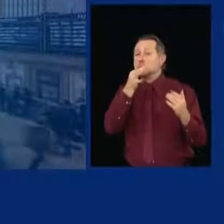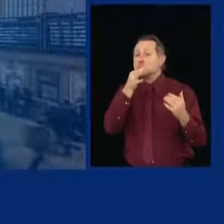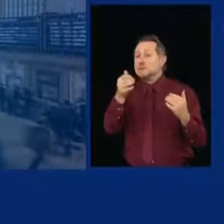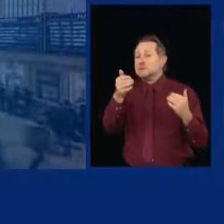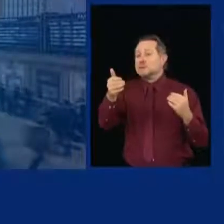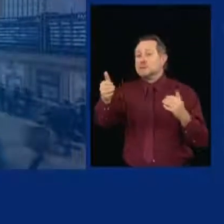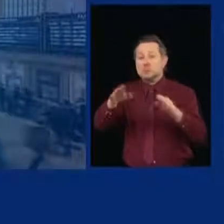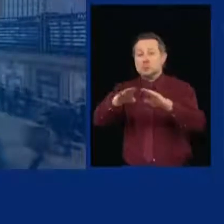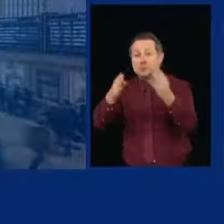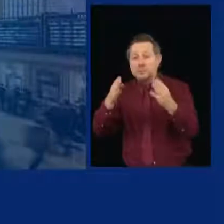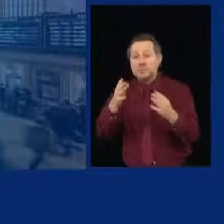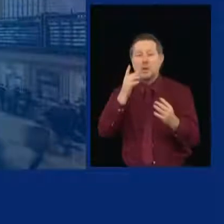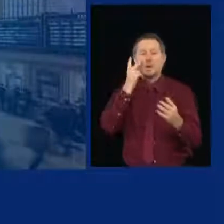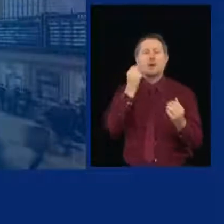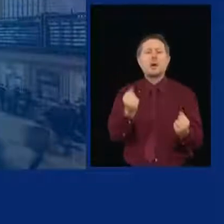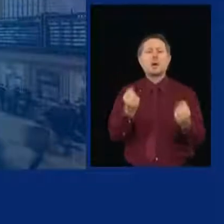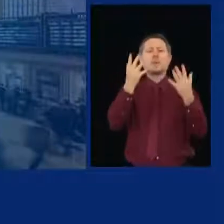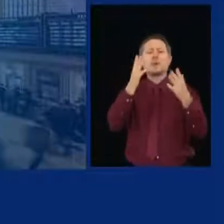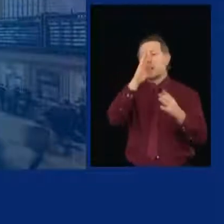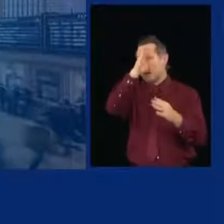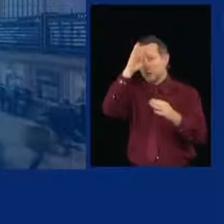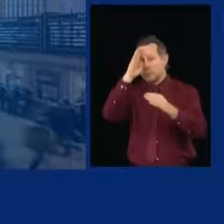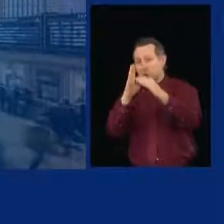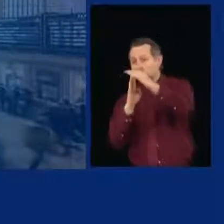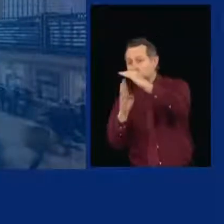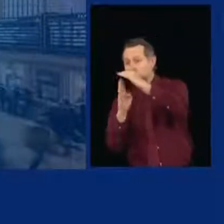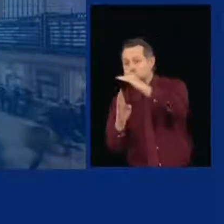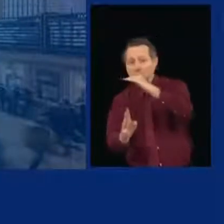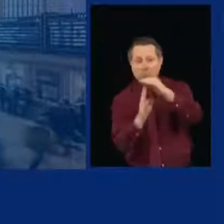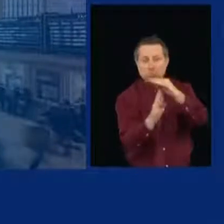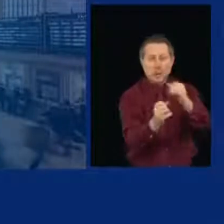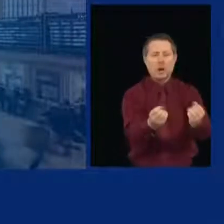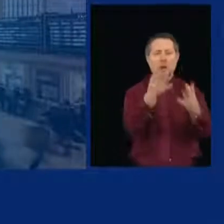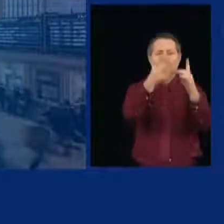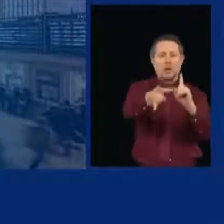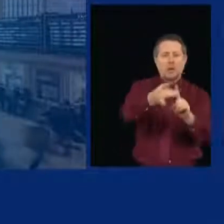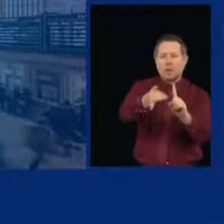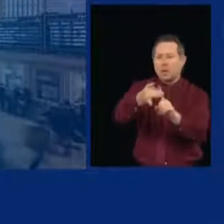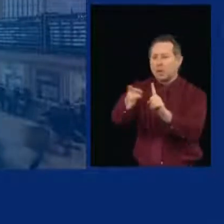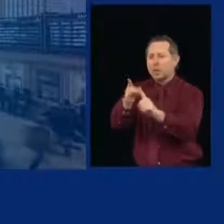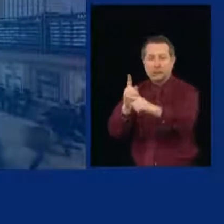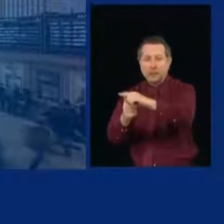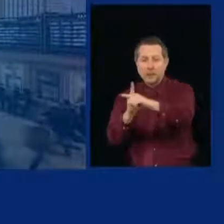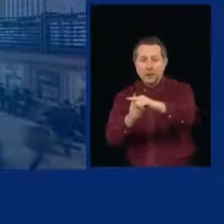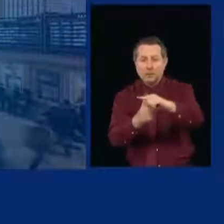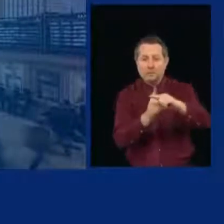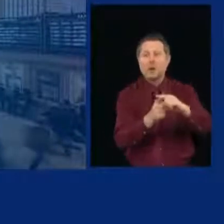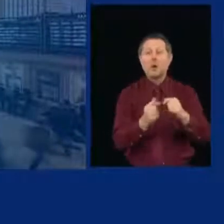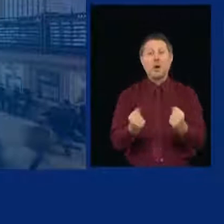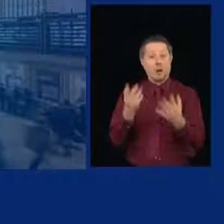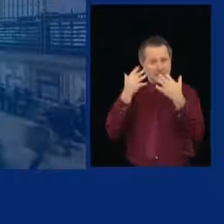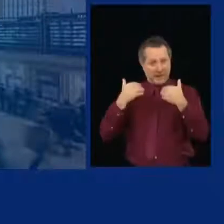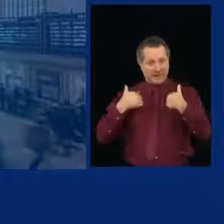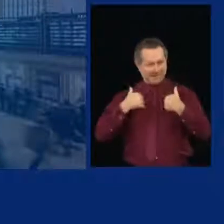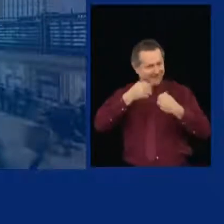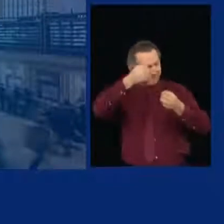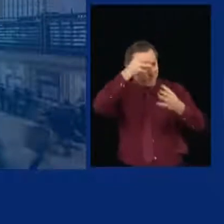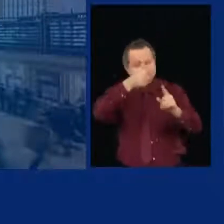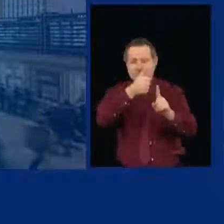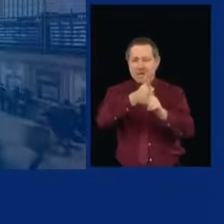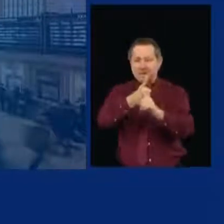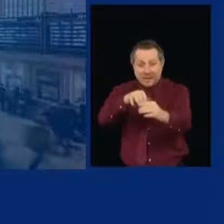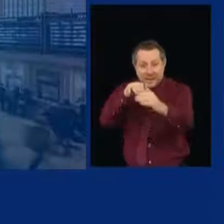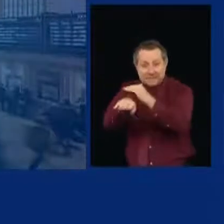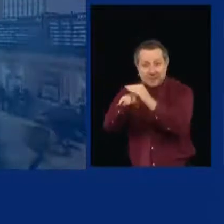are doing, what the infection rates are doing, so everyone has information to inform themselves and to